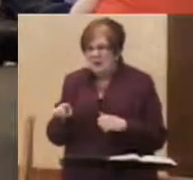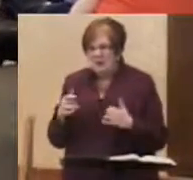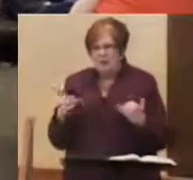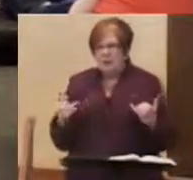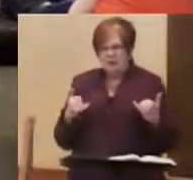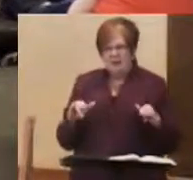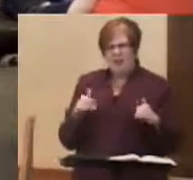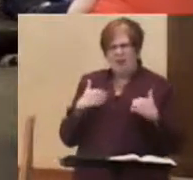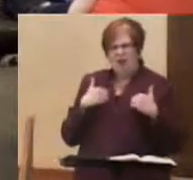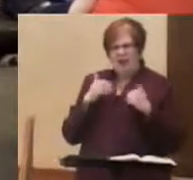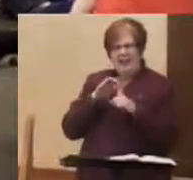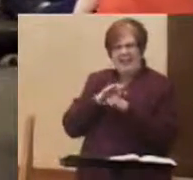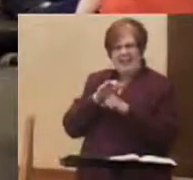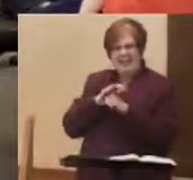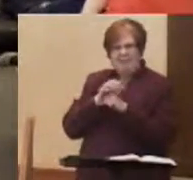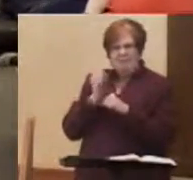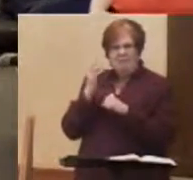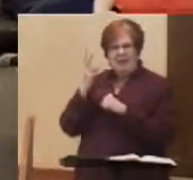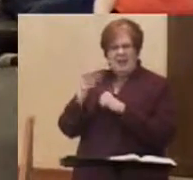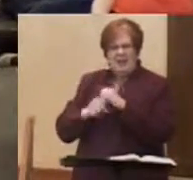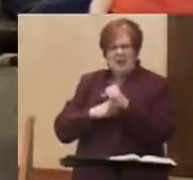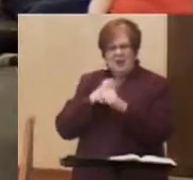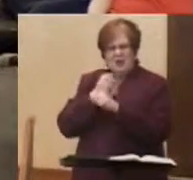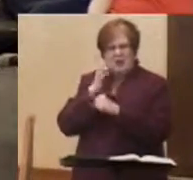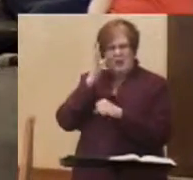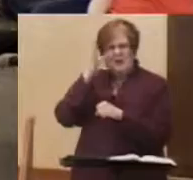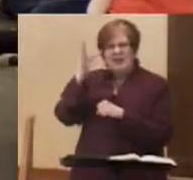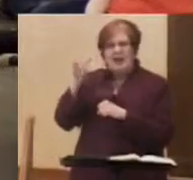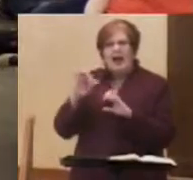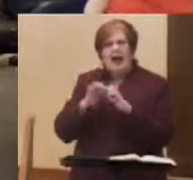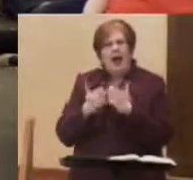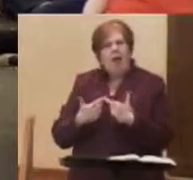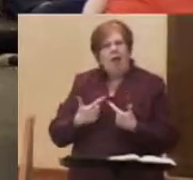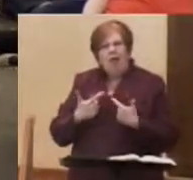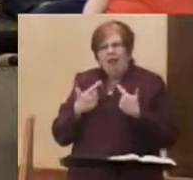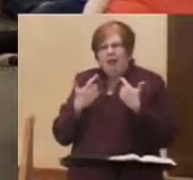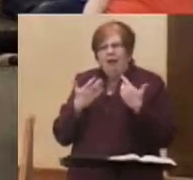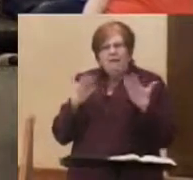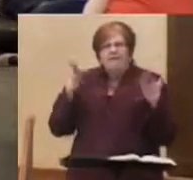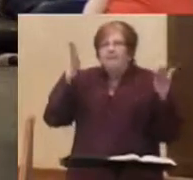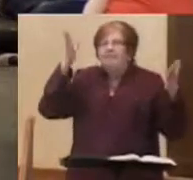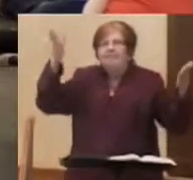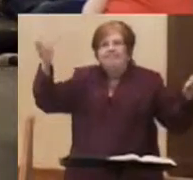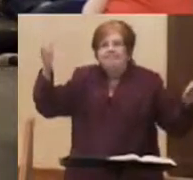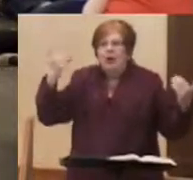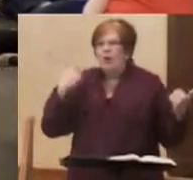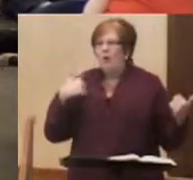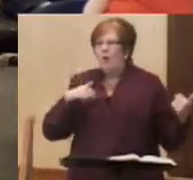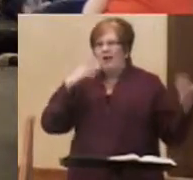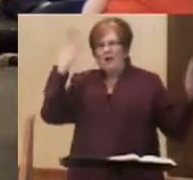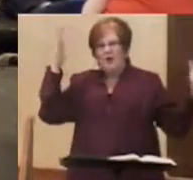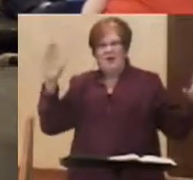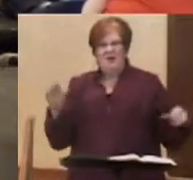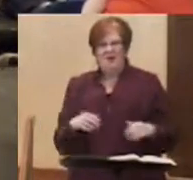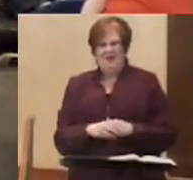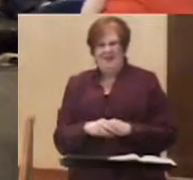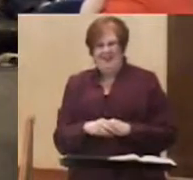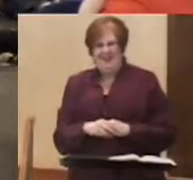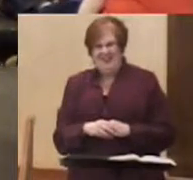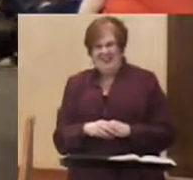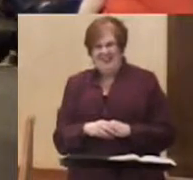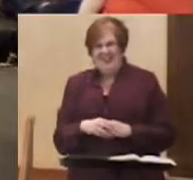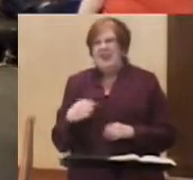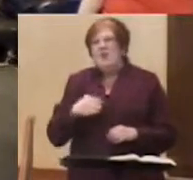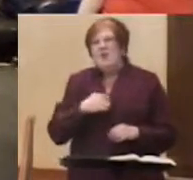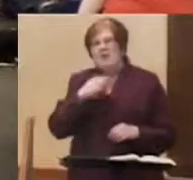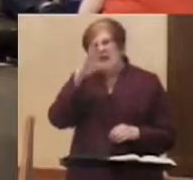are still young enough that there are decades ahead of us. How will your life play out? We don't know. We just know that